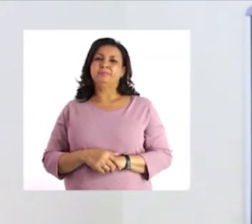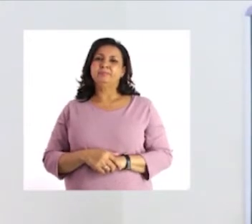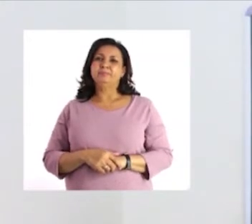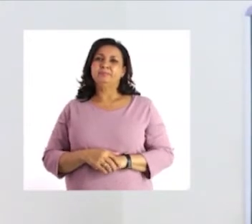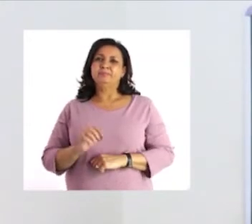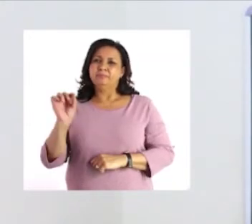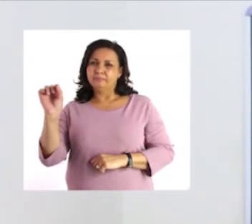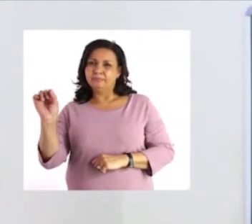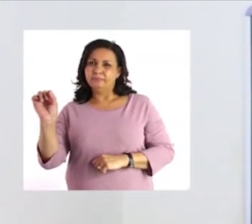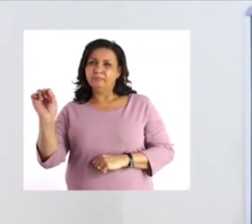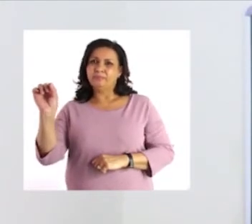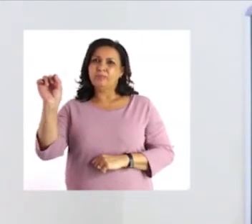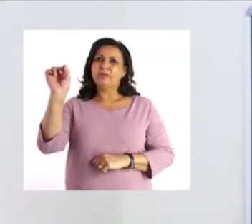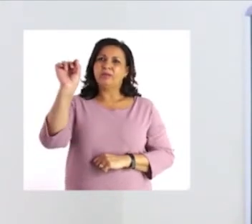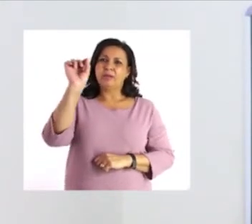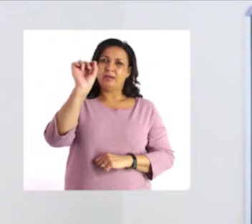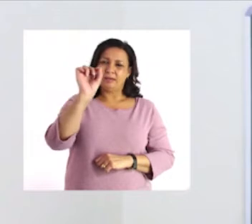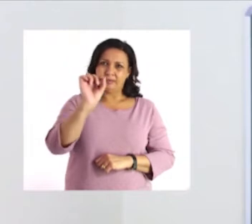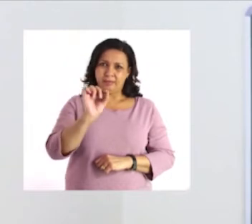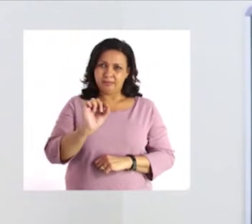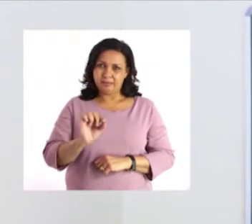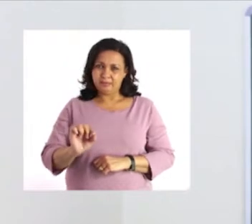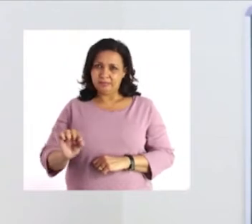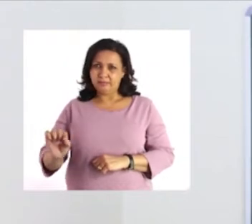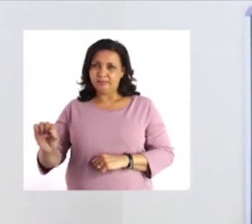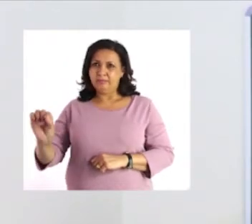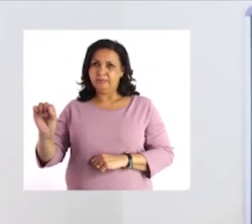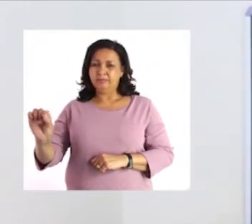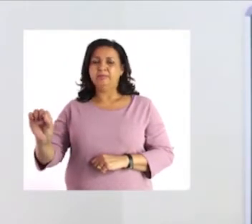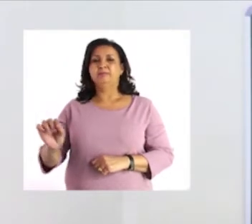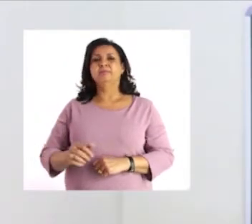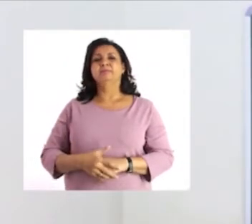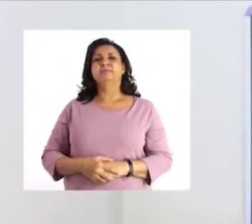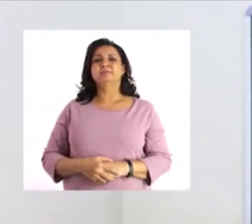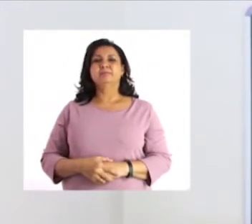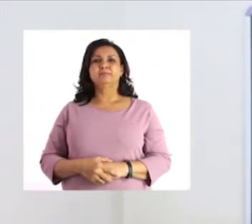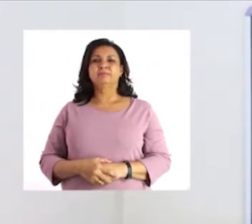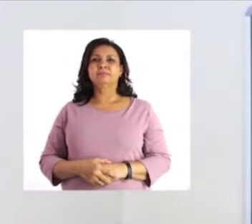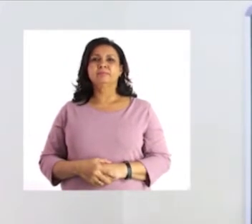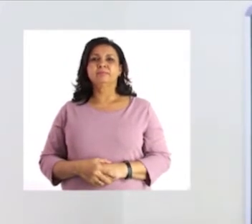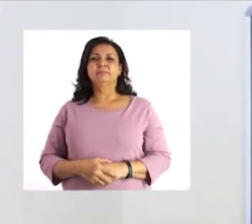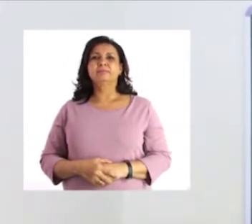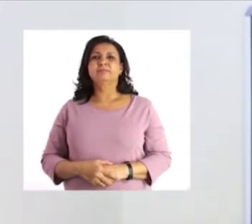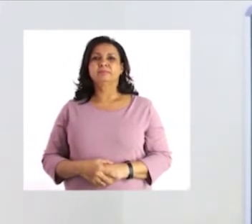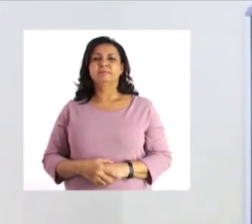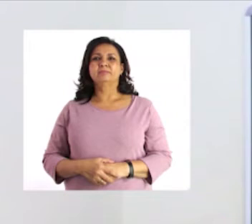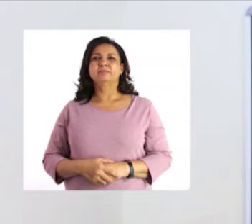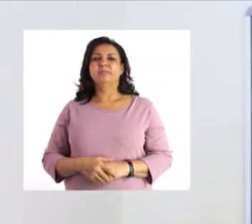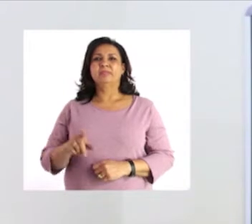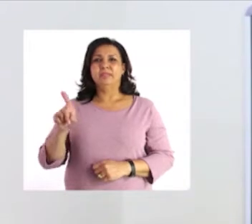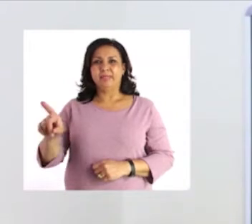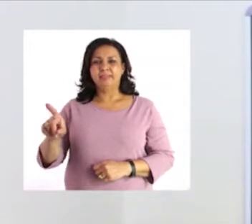go and make a curvy line and we stop near the ground. That makes the